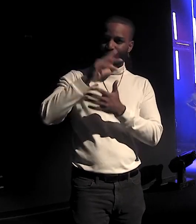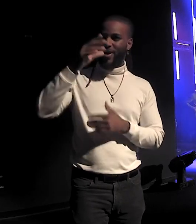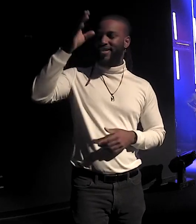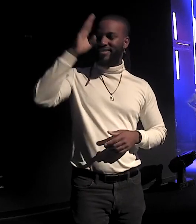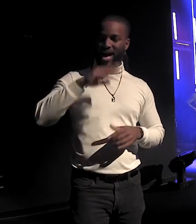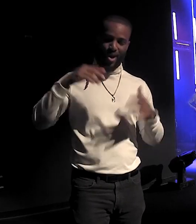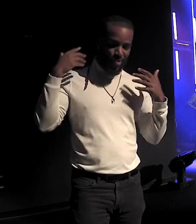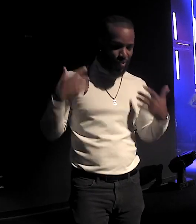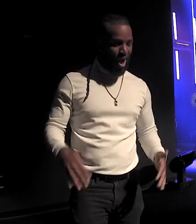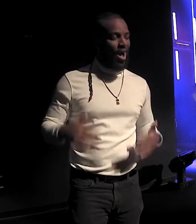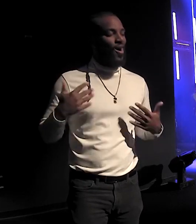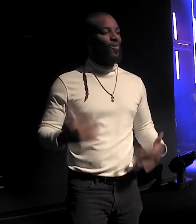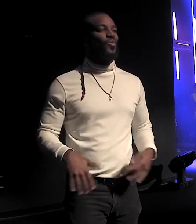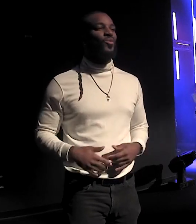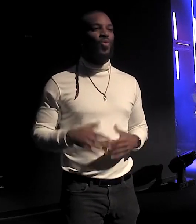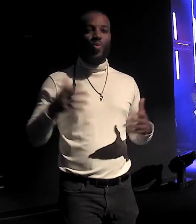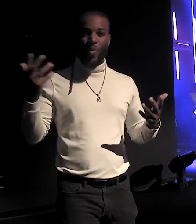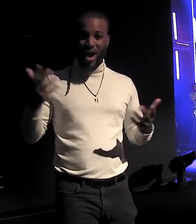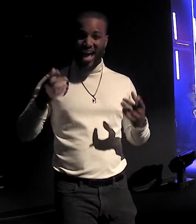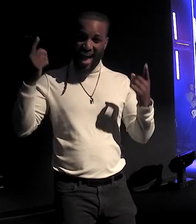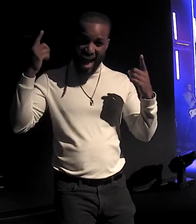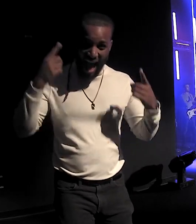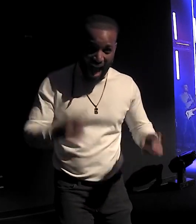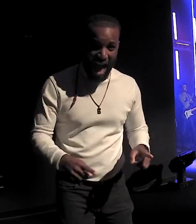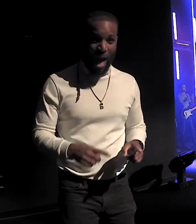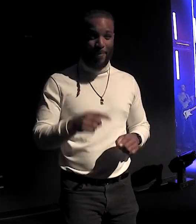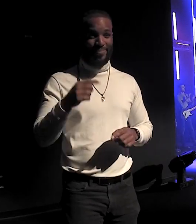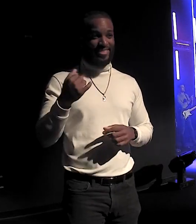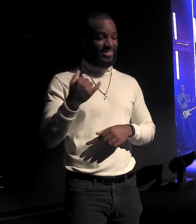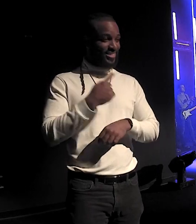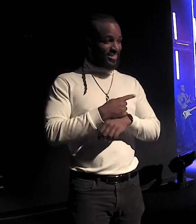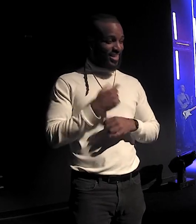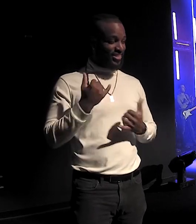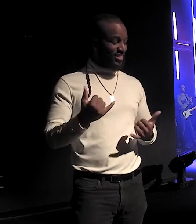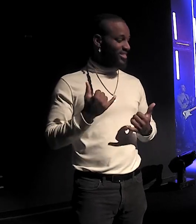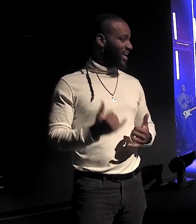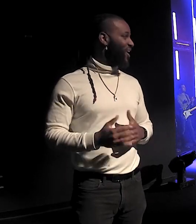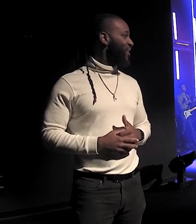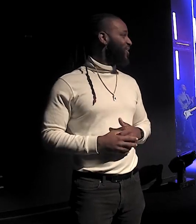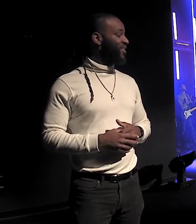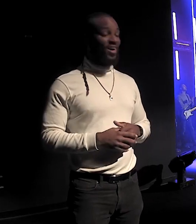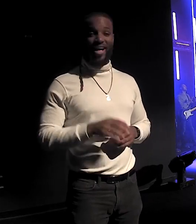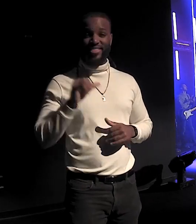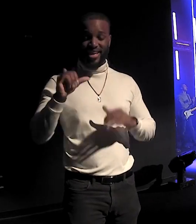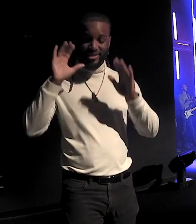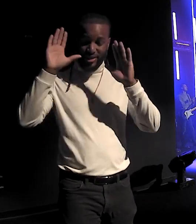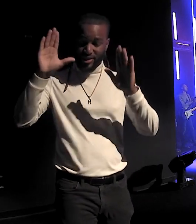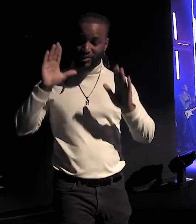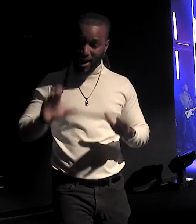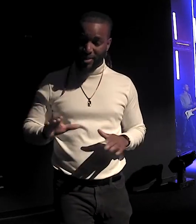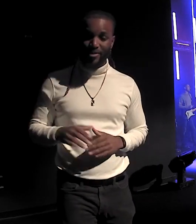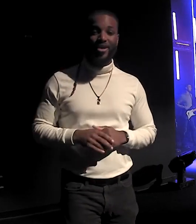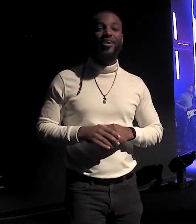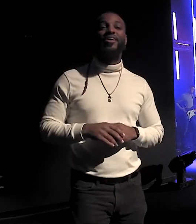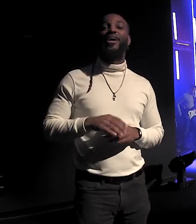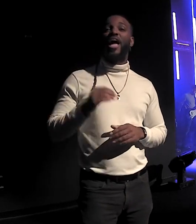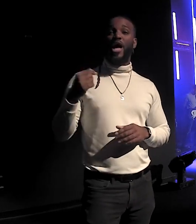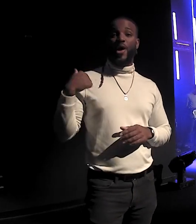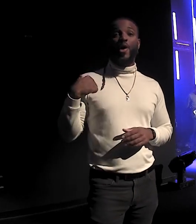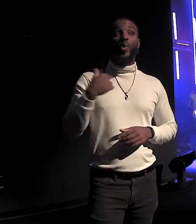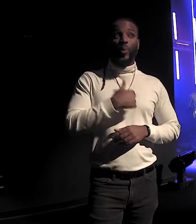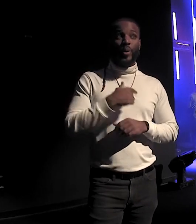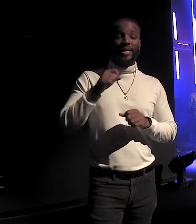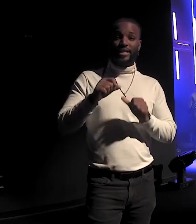God. Wow, what happened in this space just now? That's incredible, y'all. And we